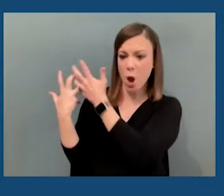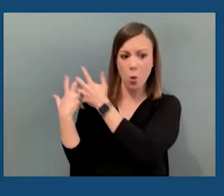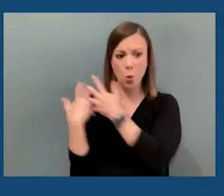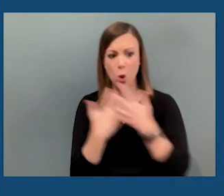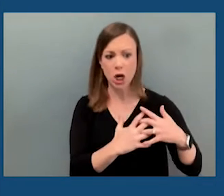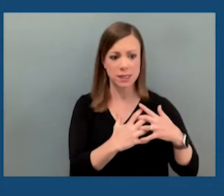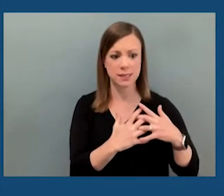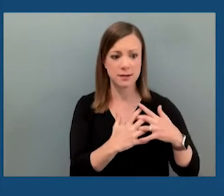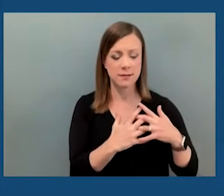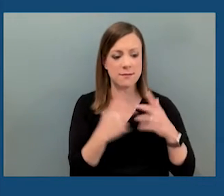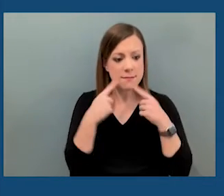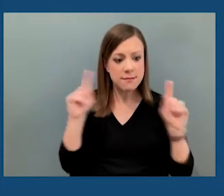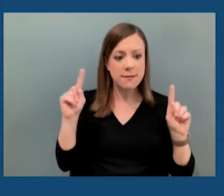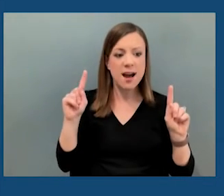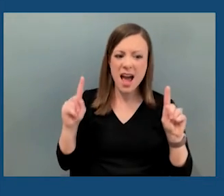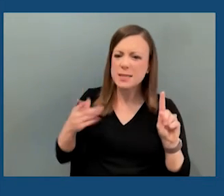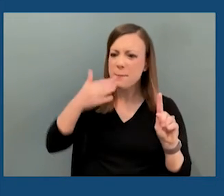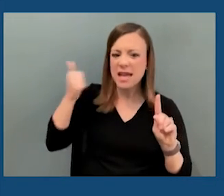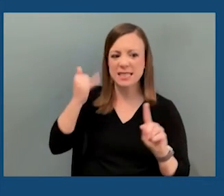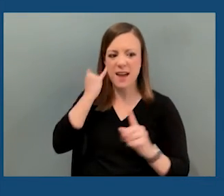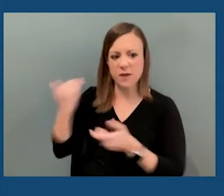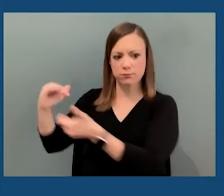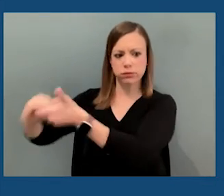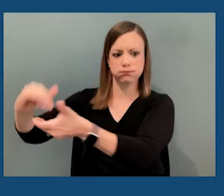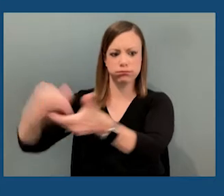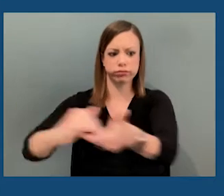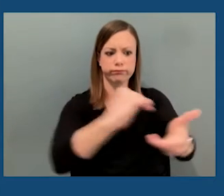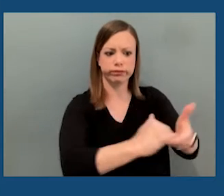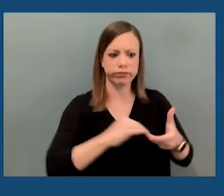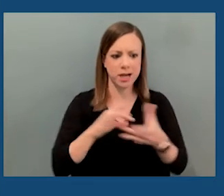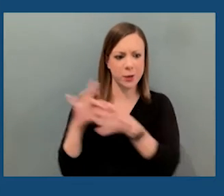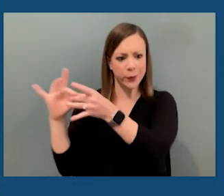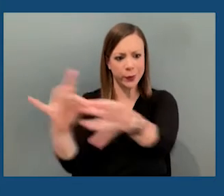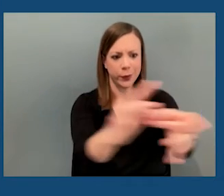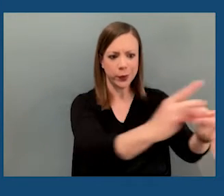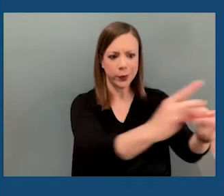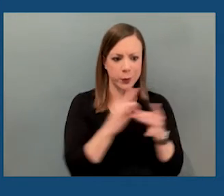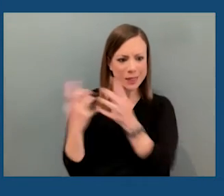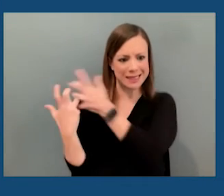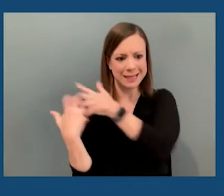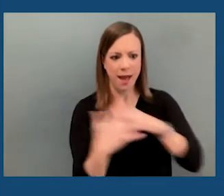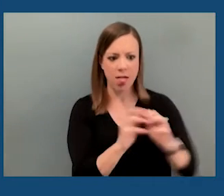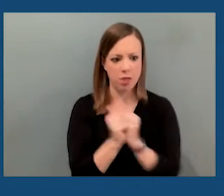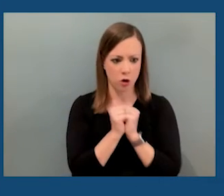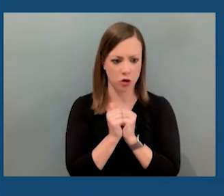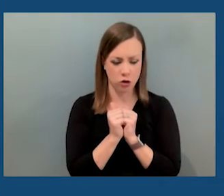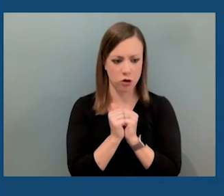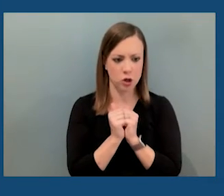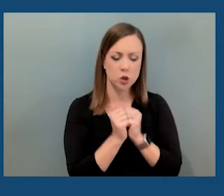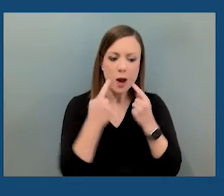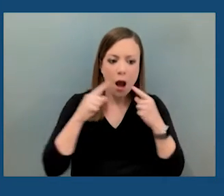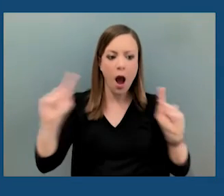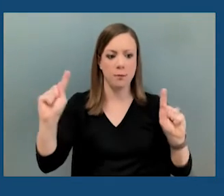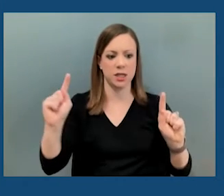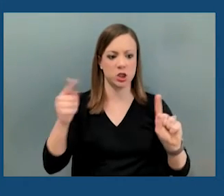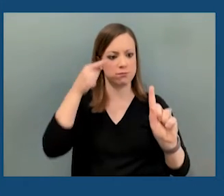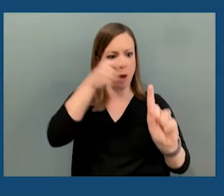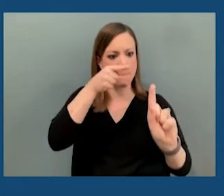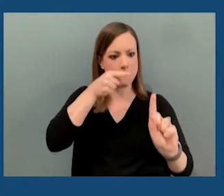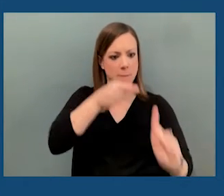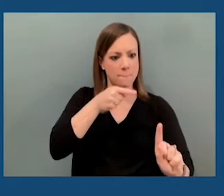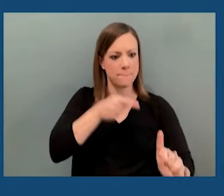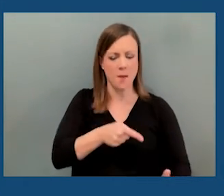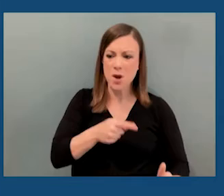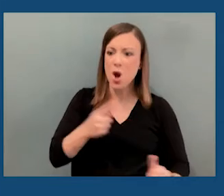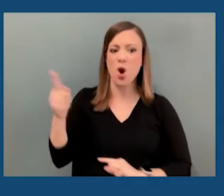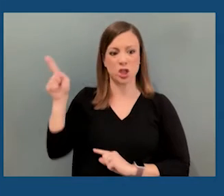together. And it's best when government works together to get big things done. Our governor is in the center of getting big things done in our